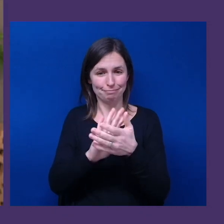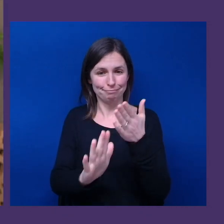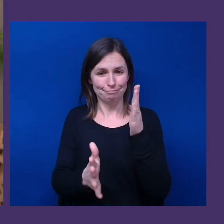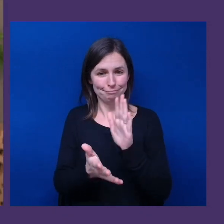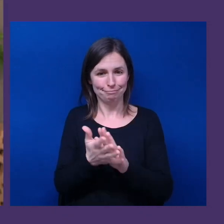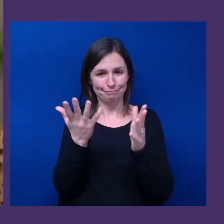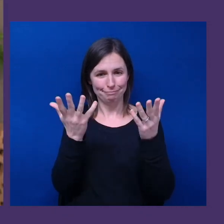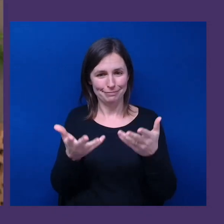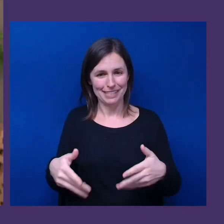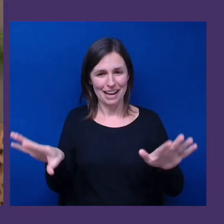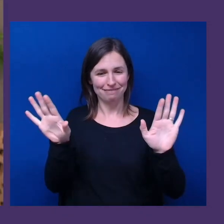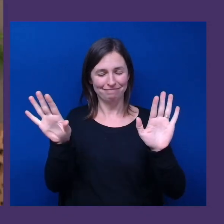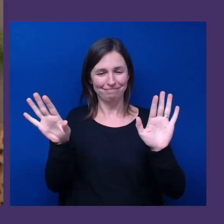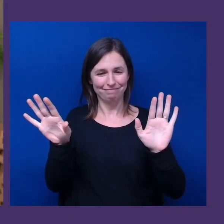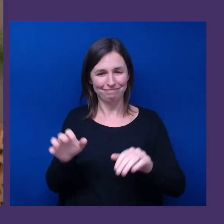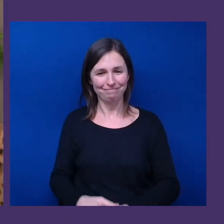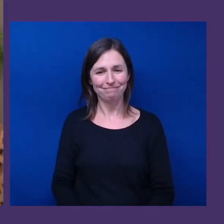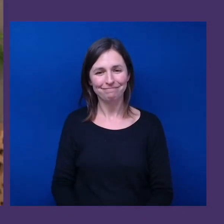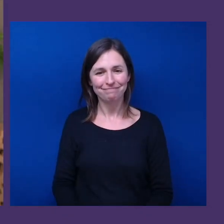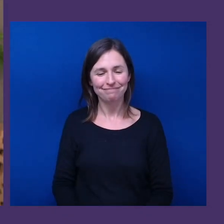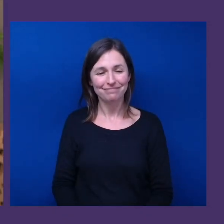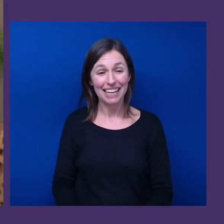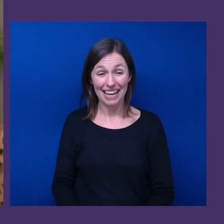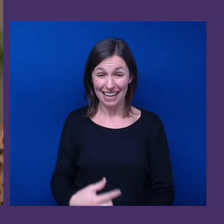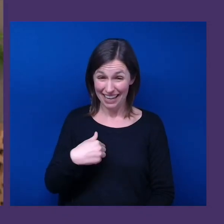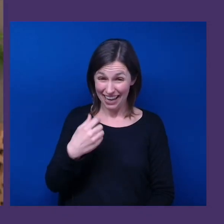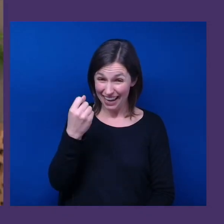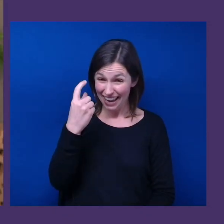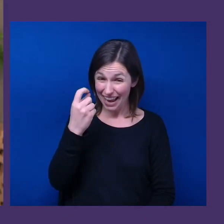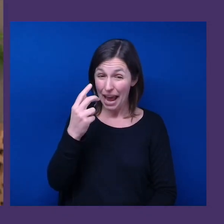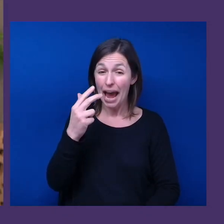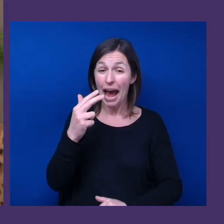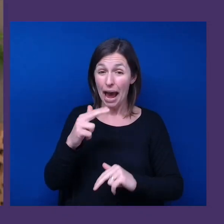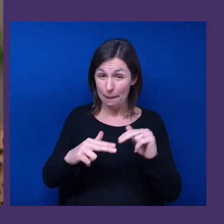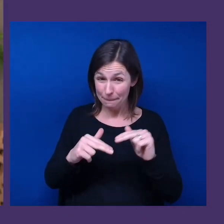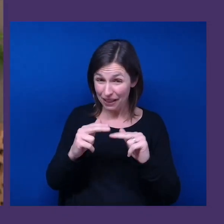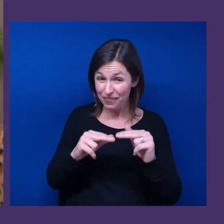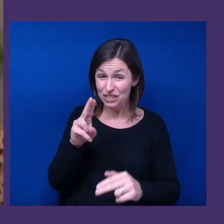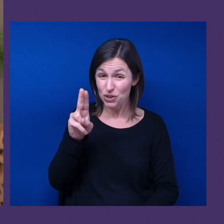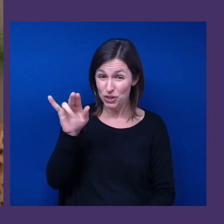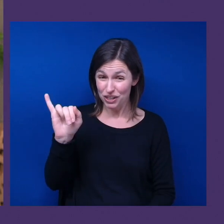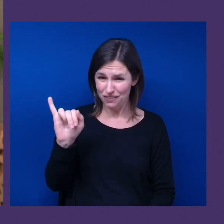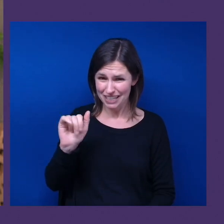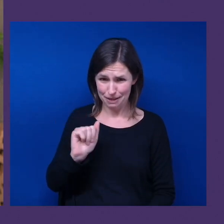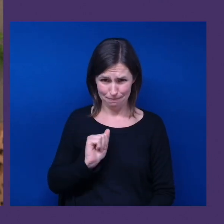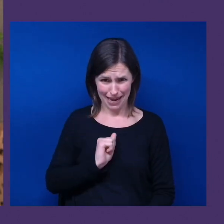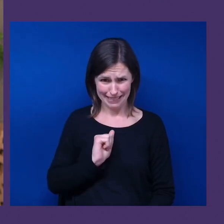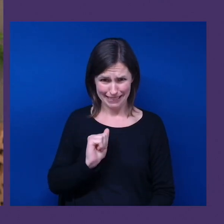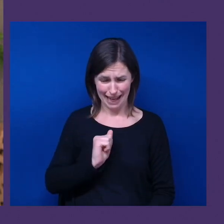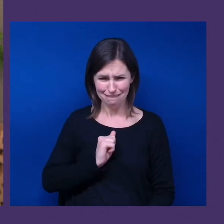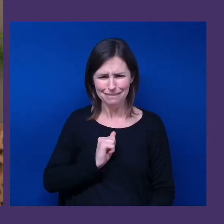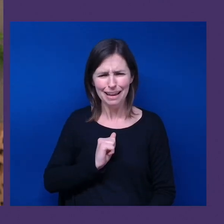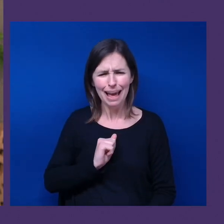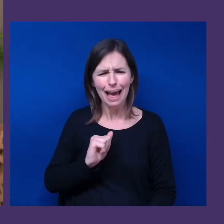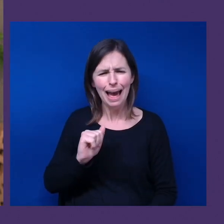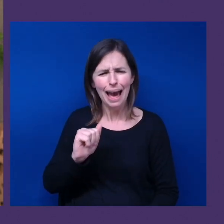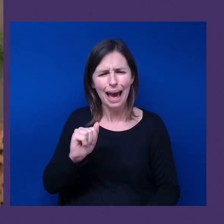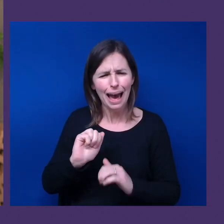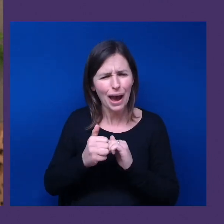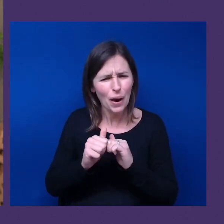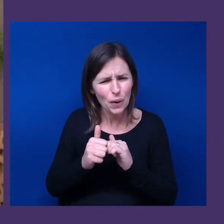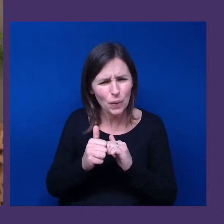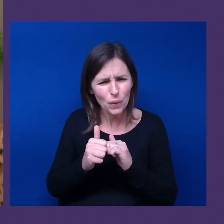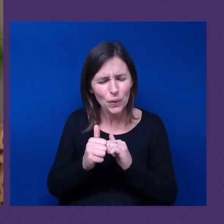Now, I mentioned that I built this user interface myself. But how did I do that? Well,